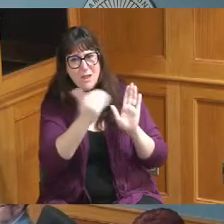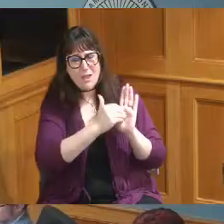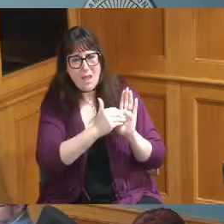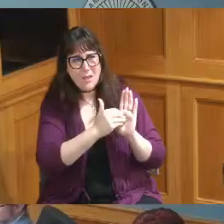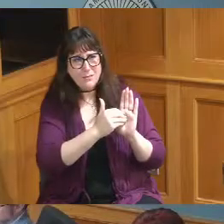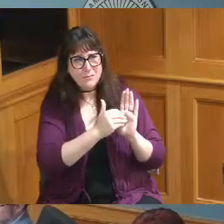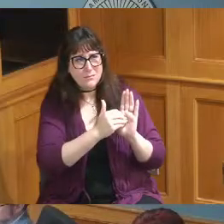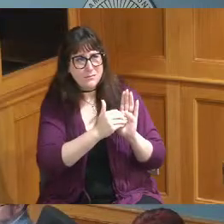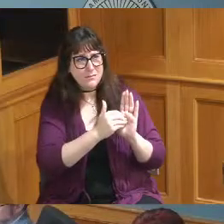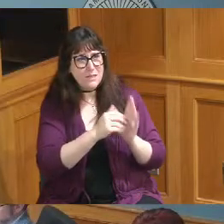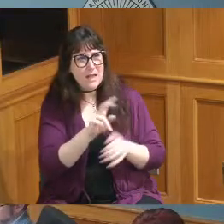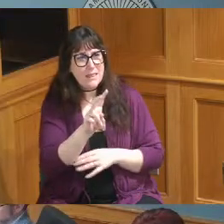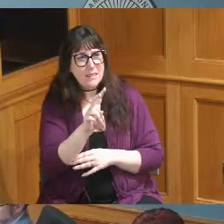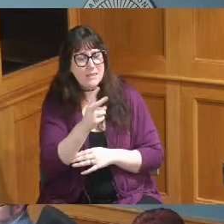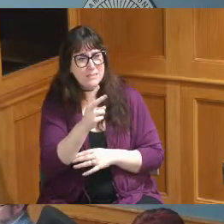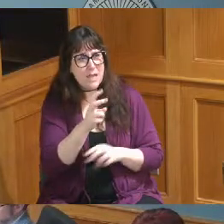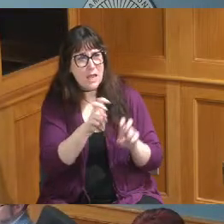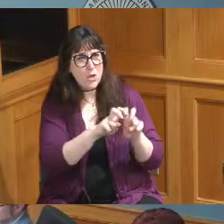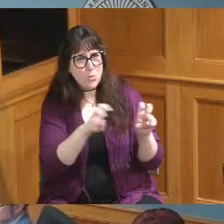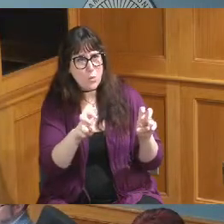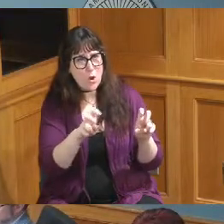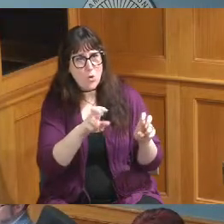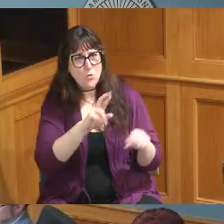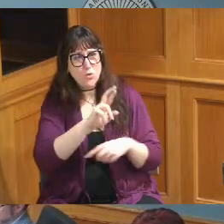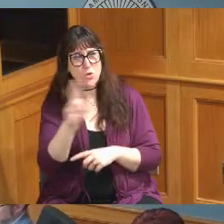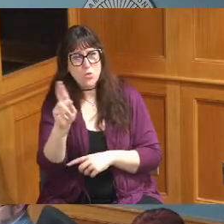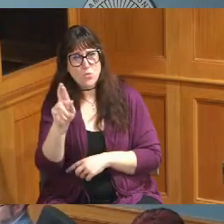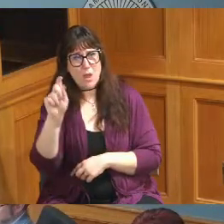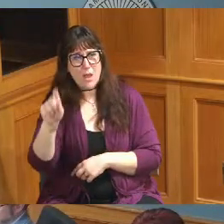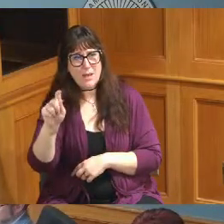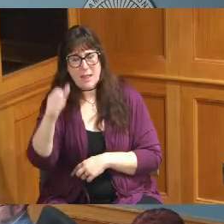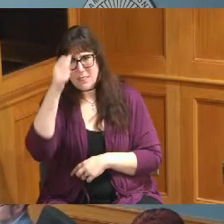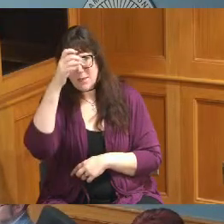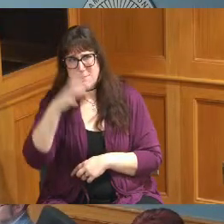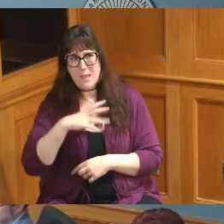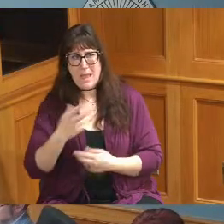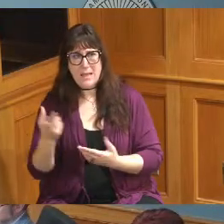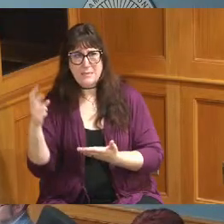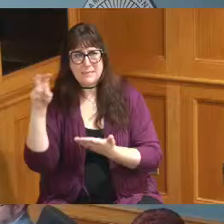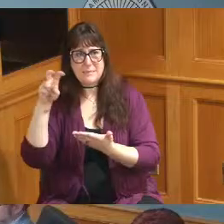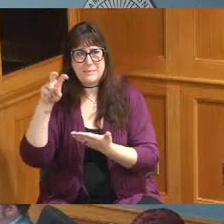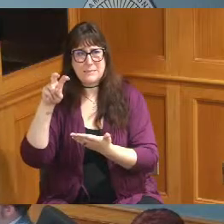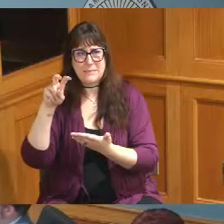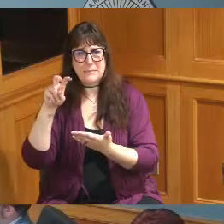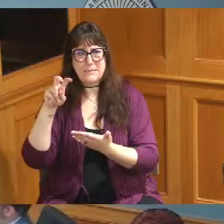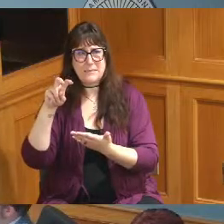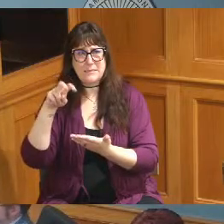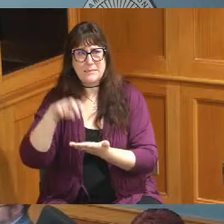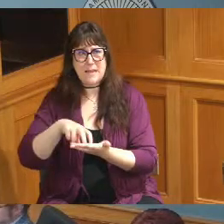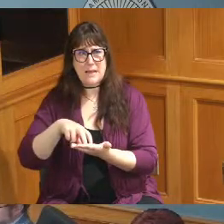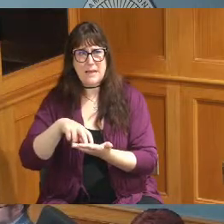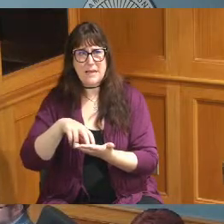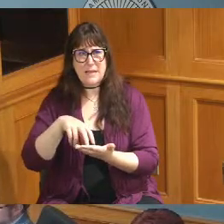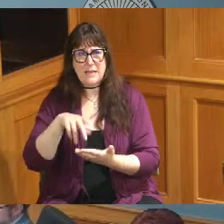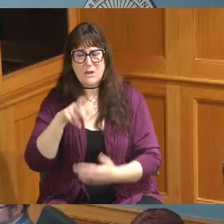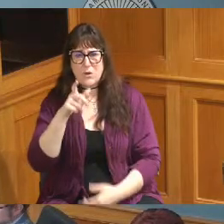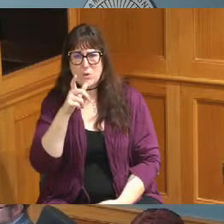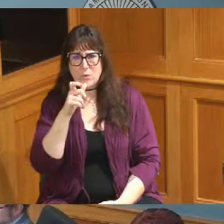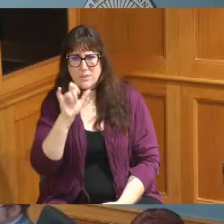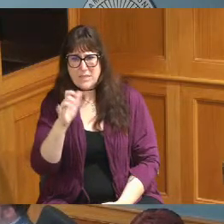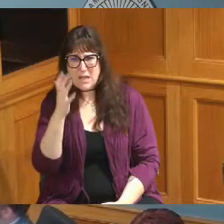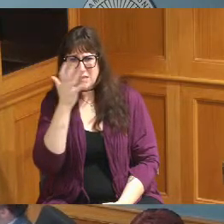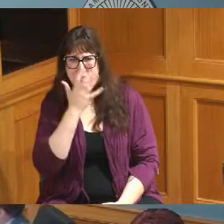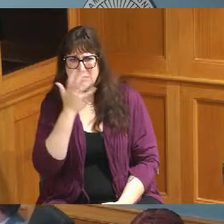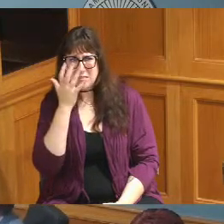And the second row all the way to the right. The man Which standing one? up there looks familiar. That's not who I think it is. To the